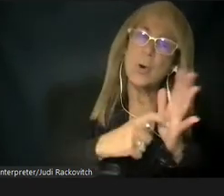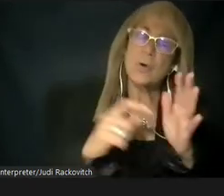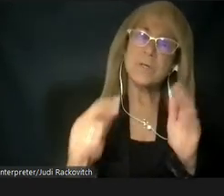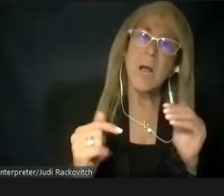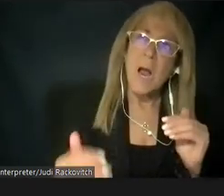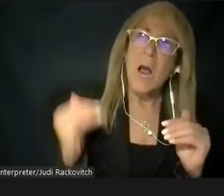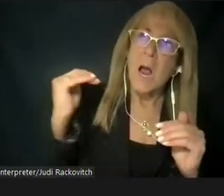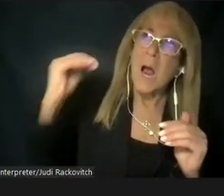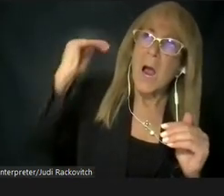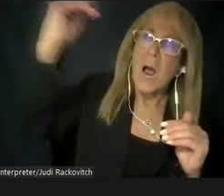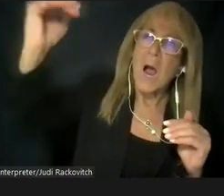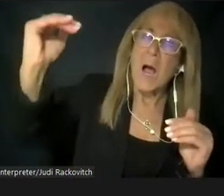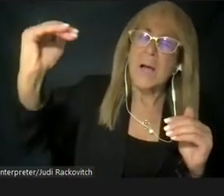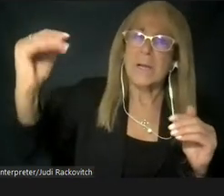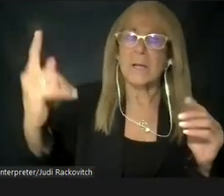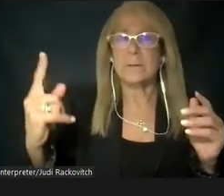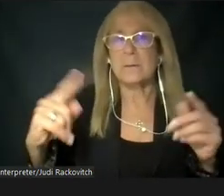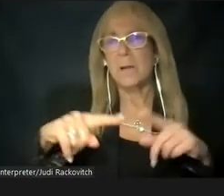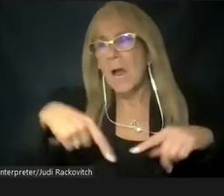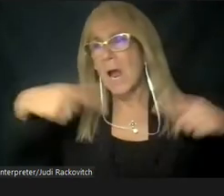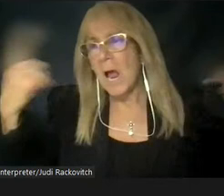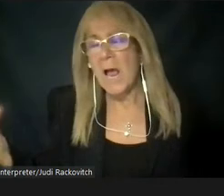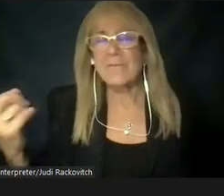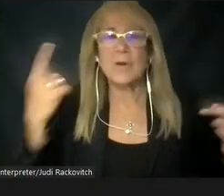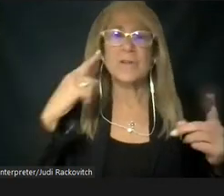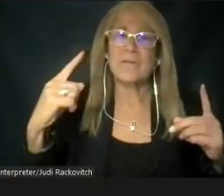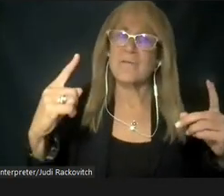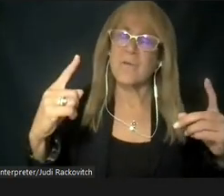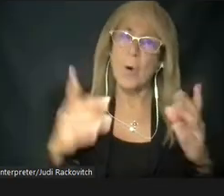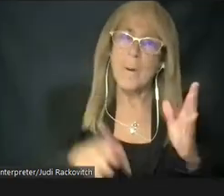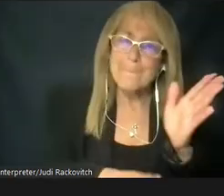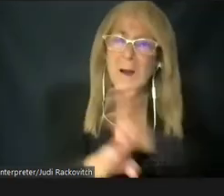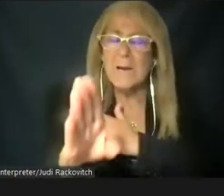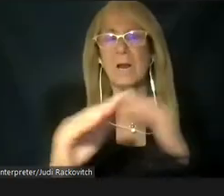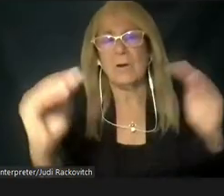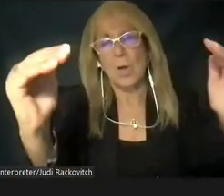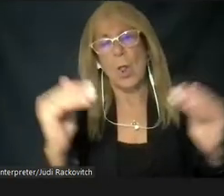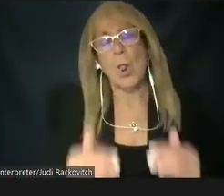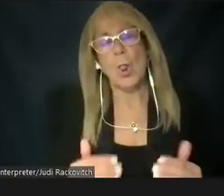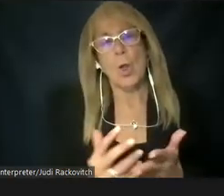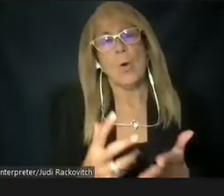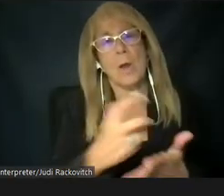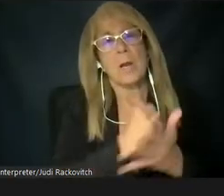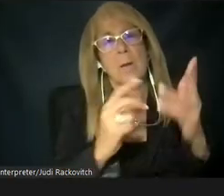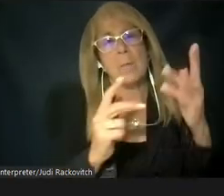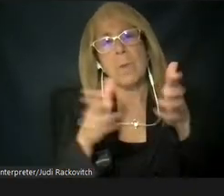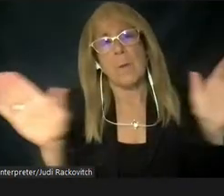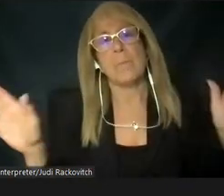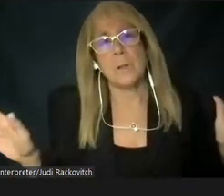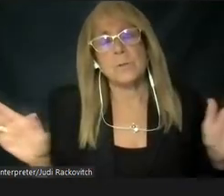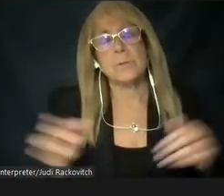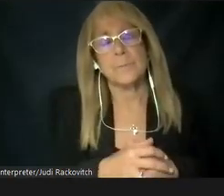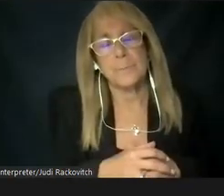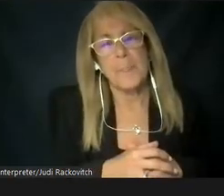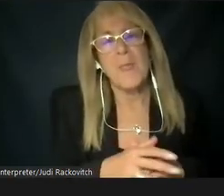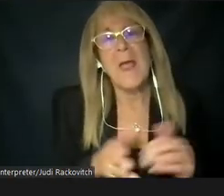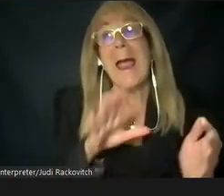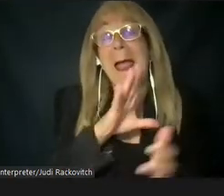federal projects on the health or environment of minority and low-income populations to the greatest extent practicable and permitted by law.